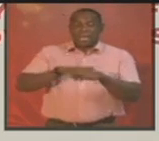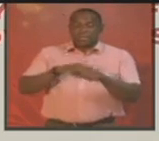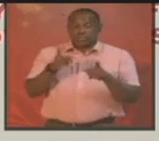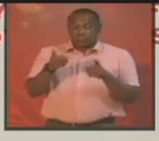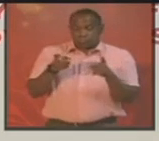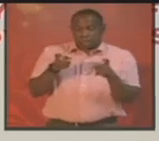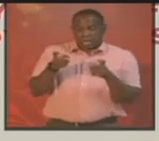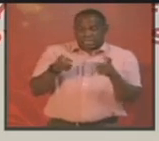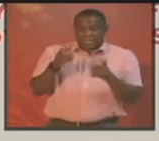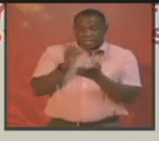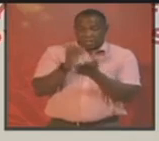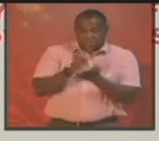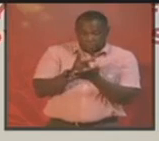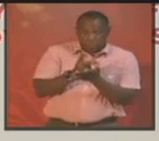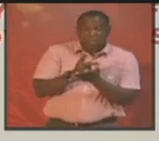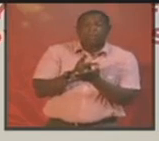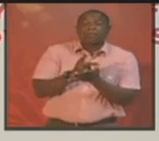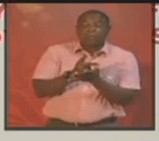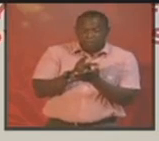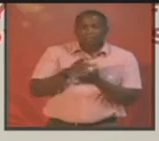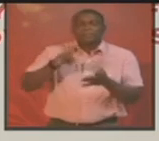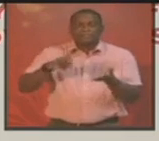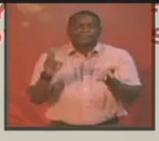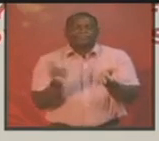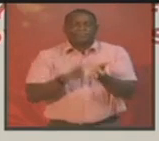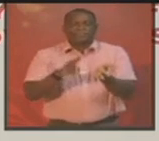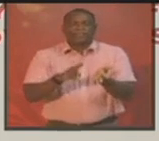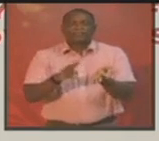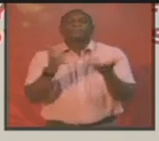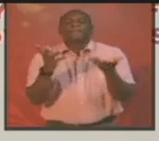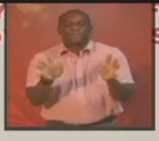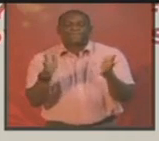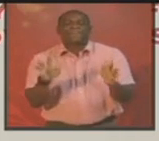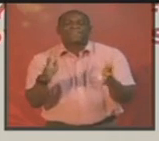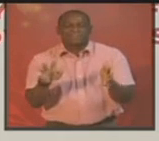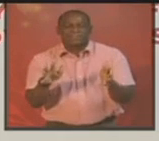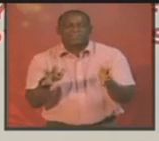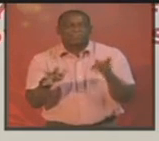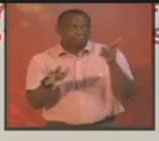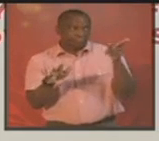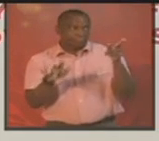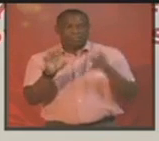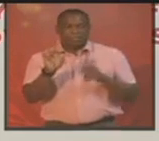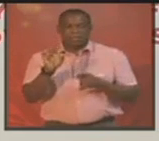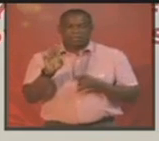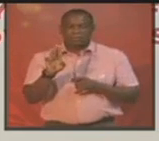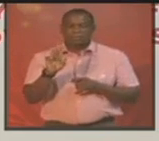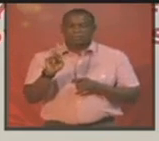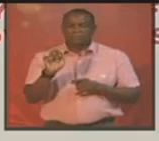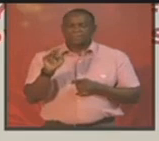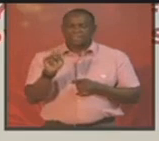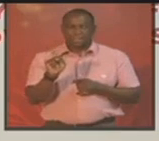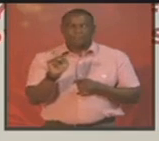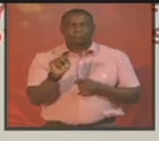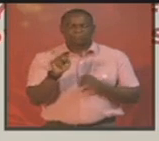he is here this morning. We had to sign off on regulatory approval. Then we have to get the